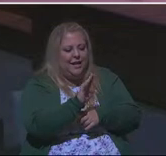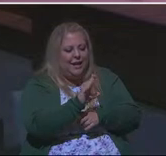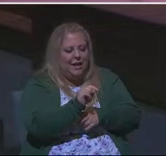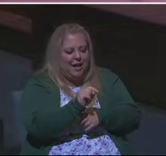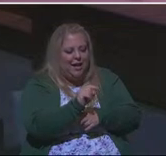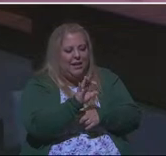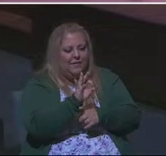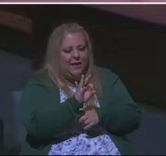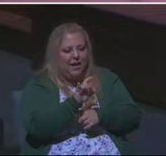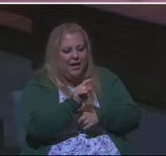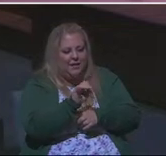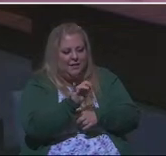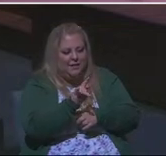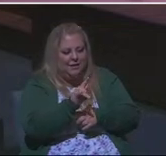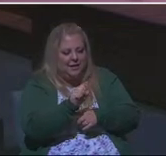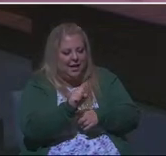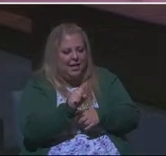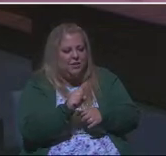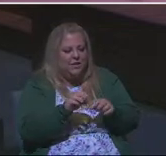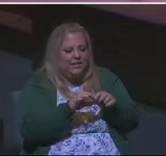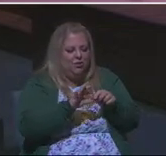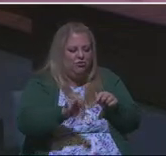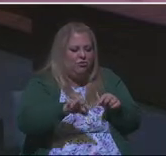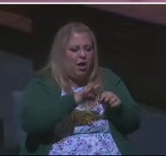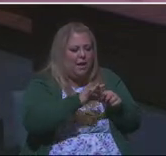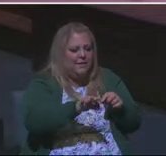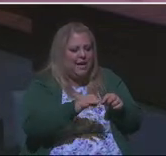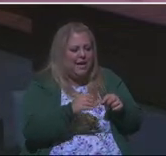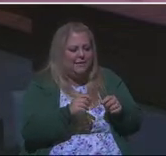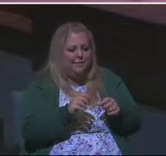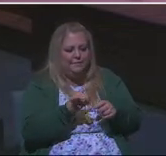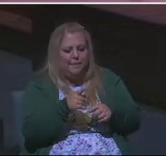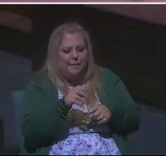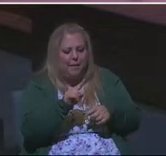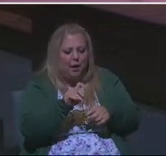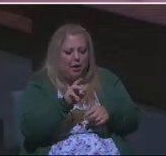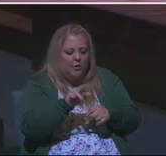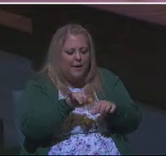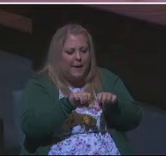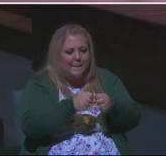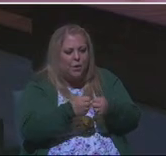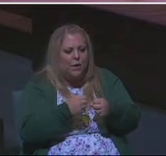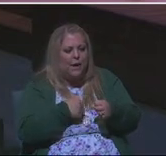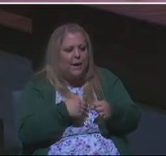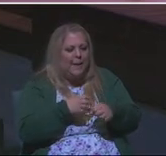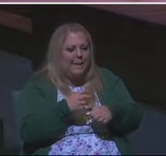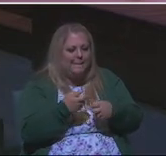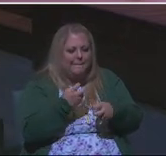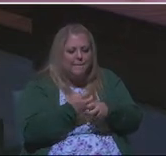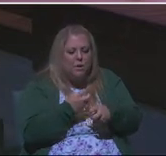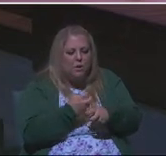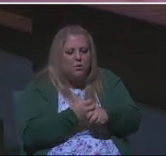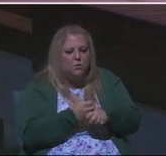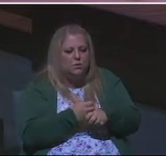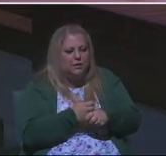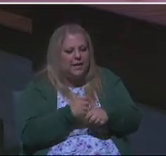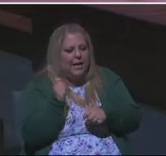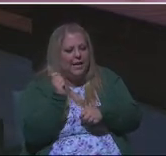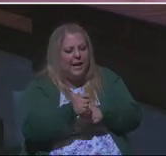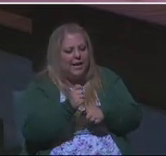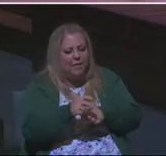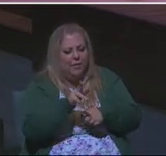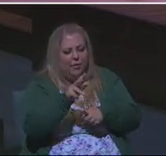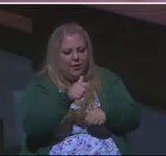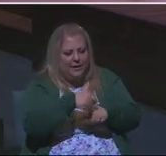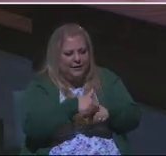broken pieces of pottery and bone, and beat him with 39 heavy strokes, nail